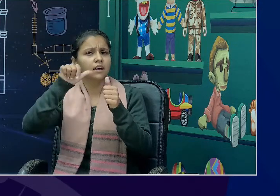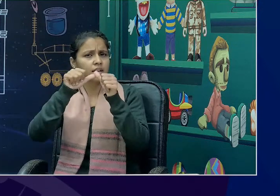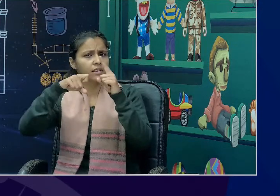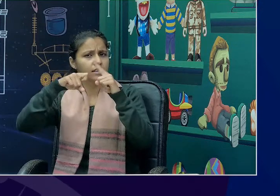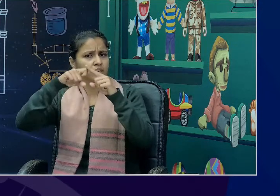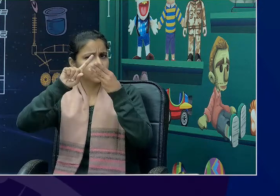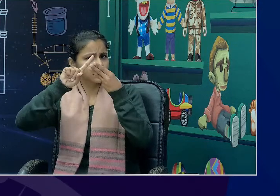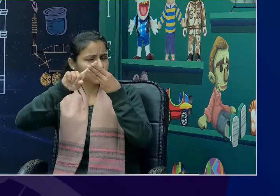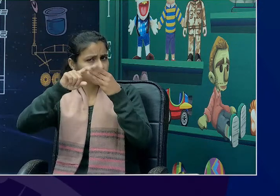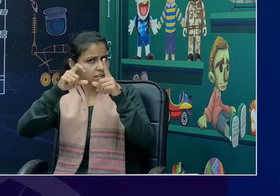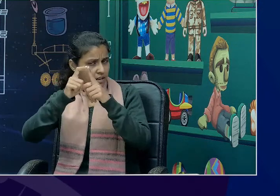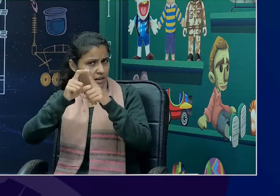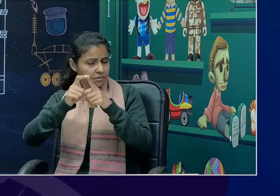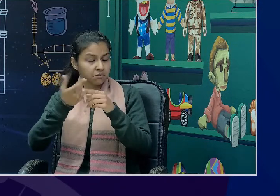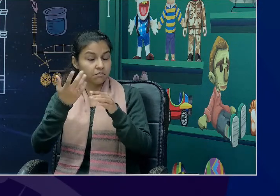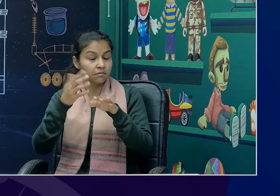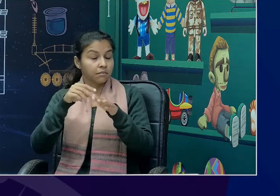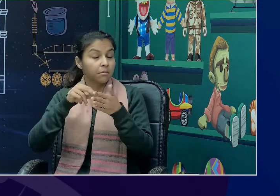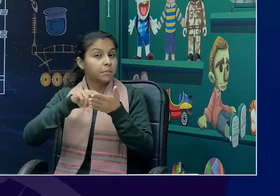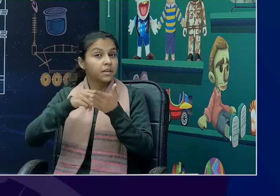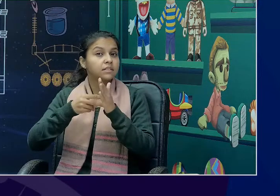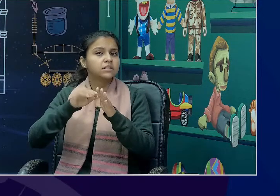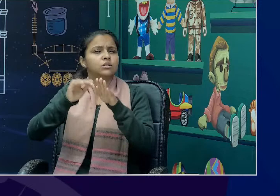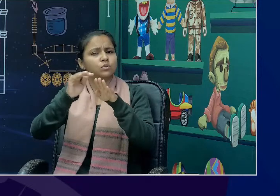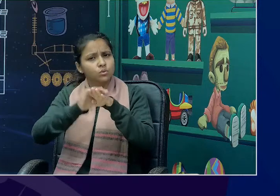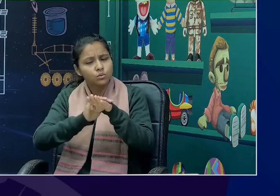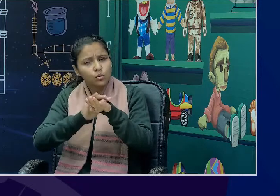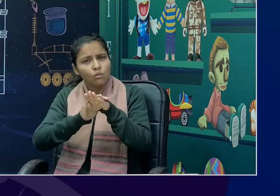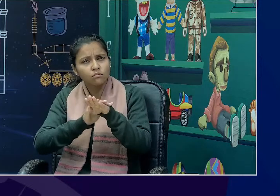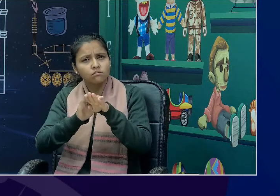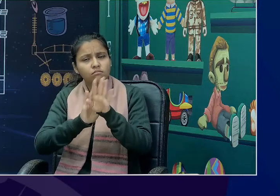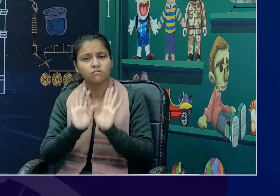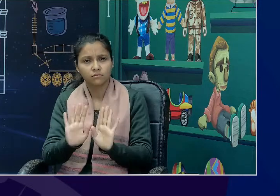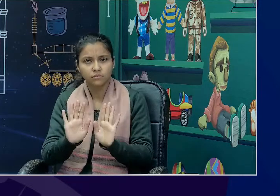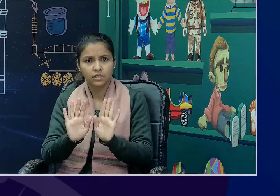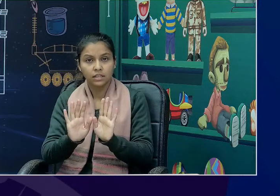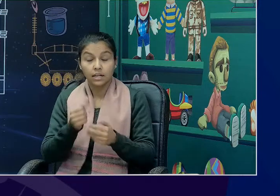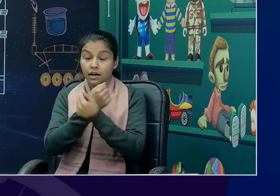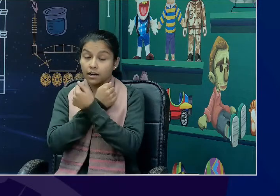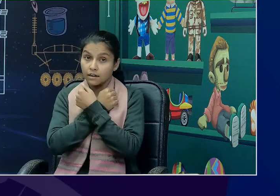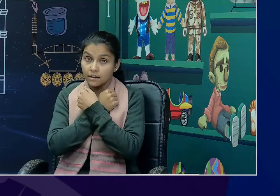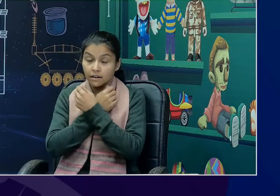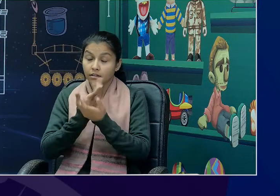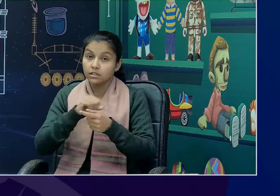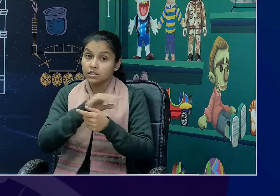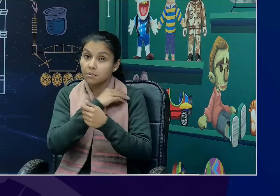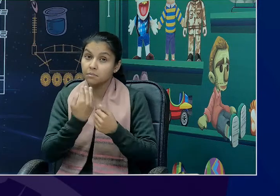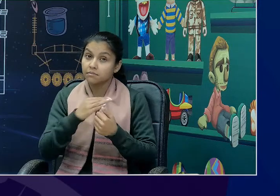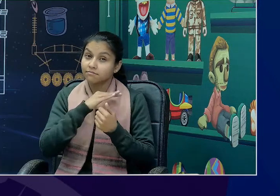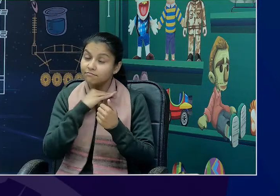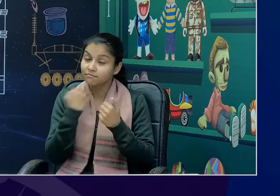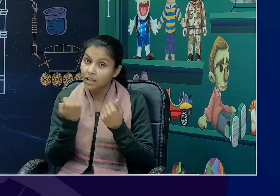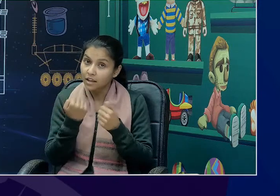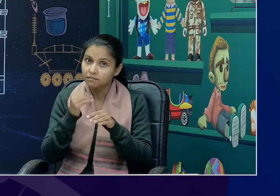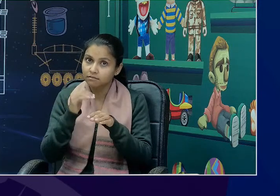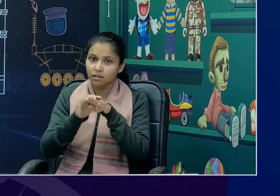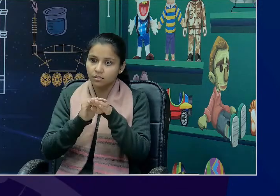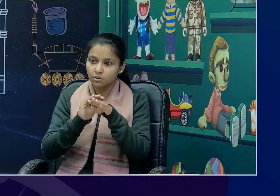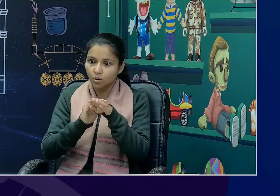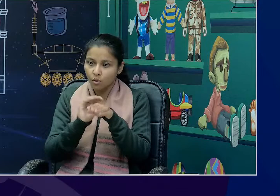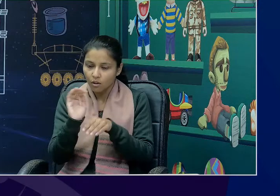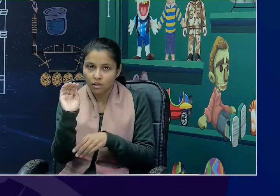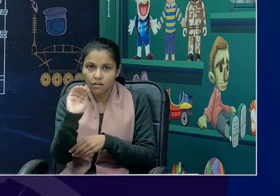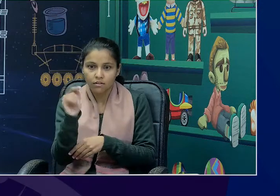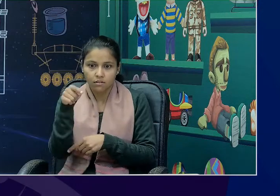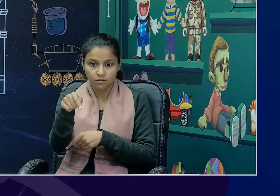that something which is coming slowly. So now death is slow means that the snake was there. So the writer could see